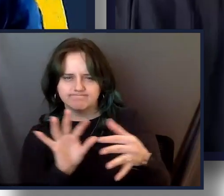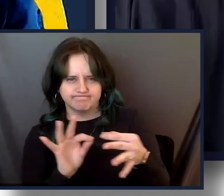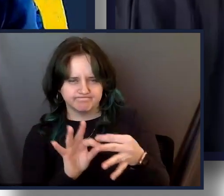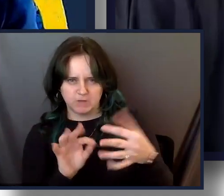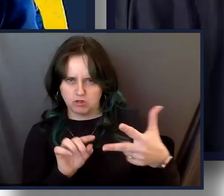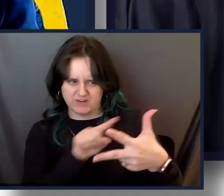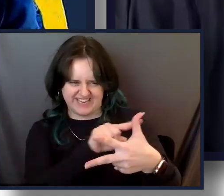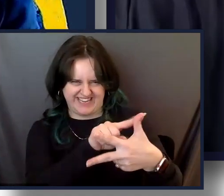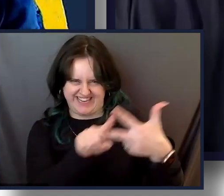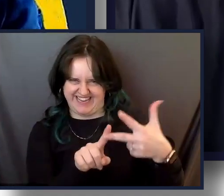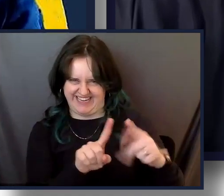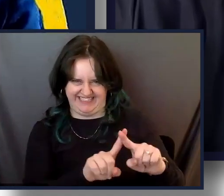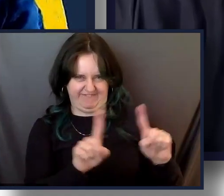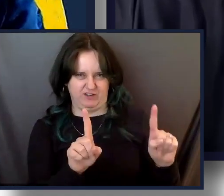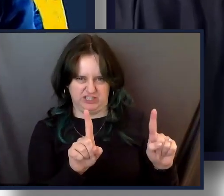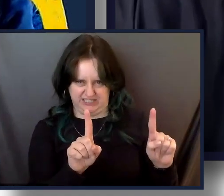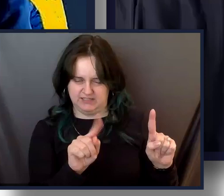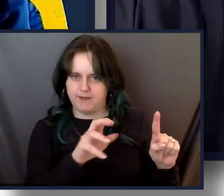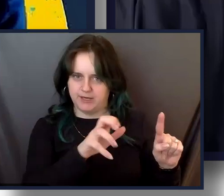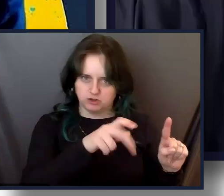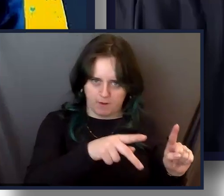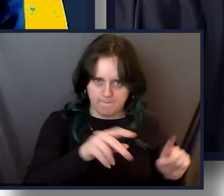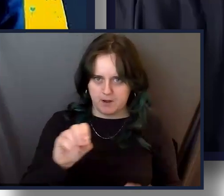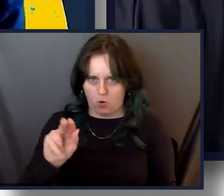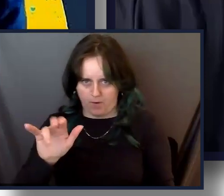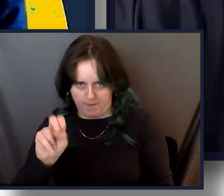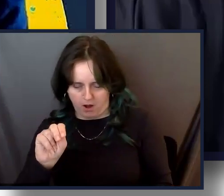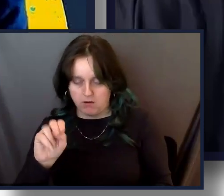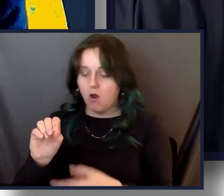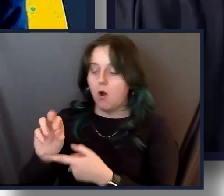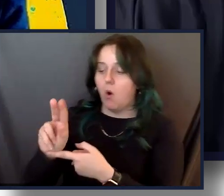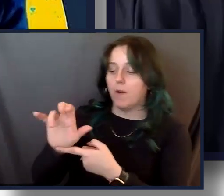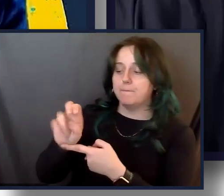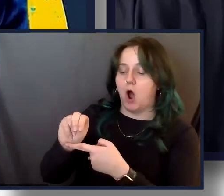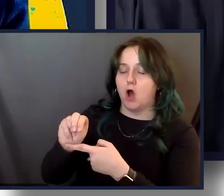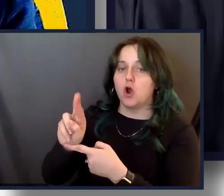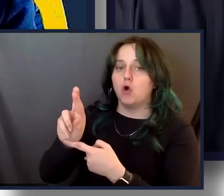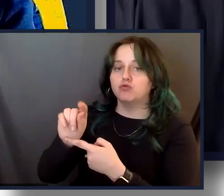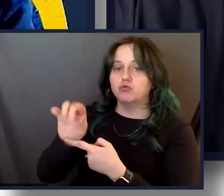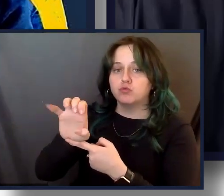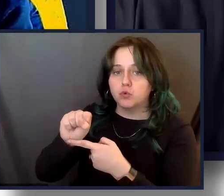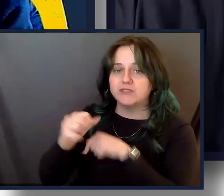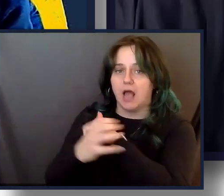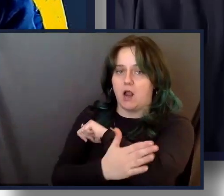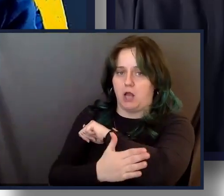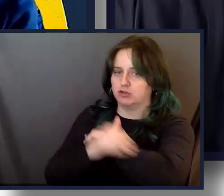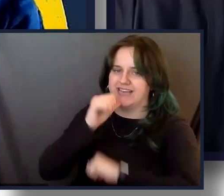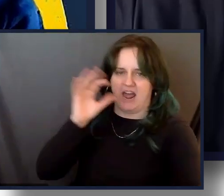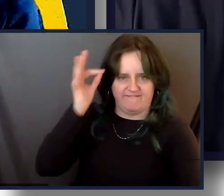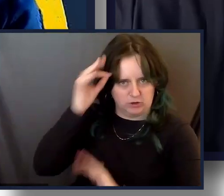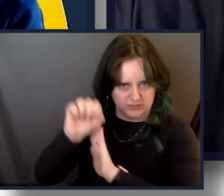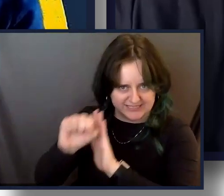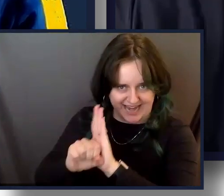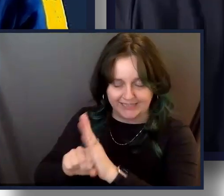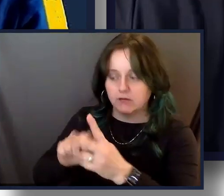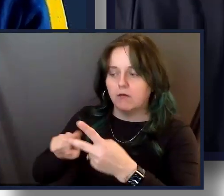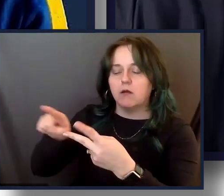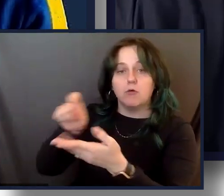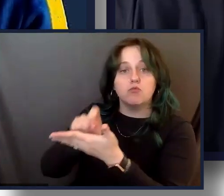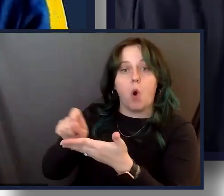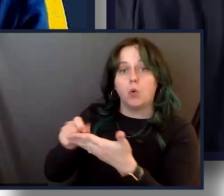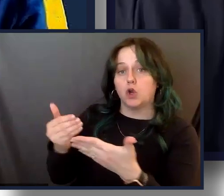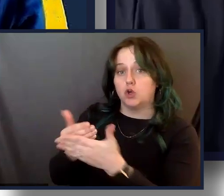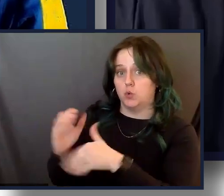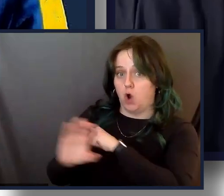between Trump and Orban. One, Orban rules a country and not a federal state. Two, Orban was able to write a new constitution.